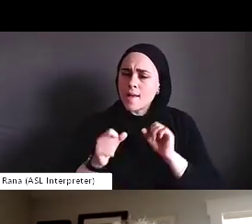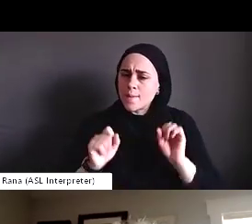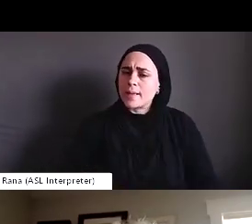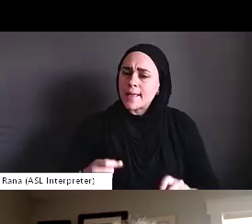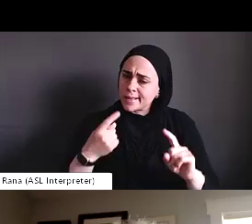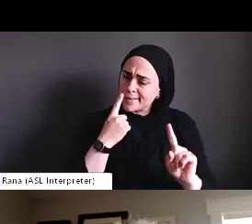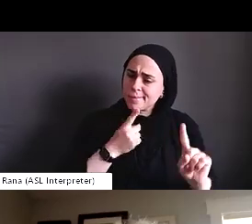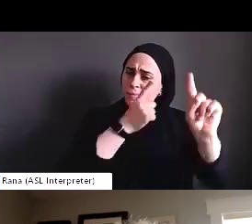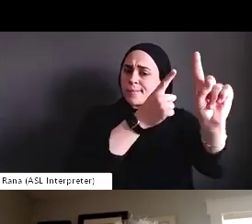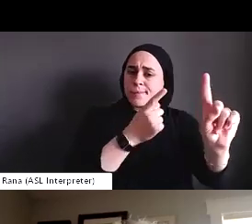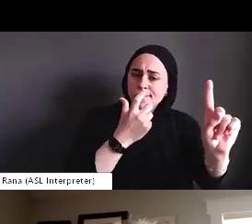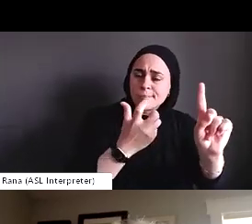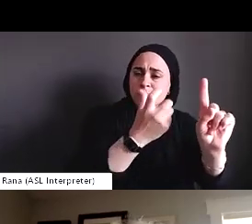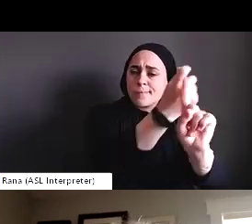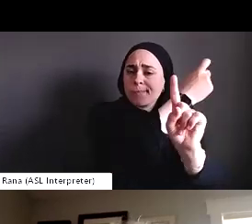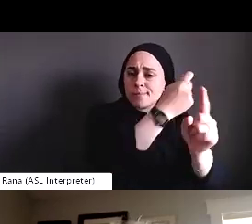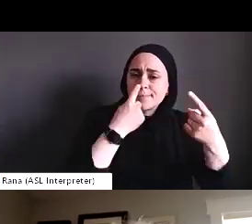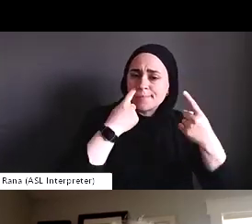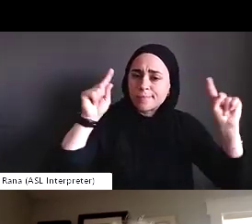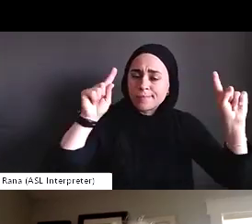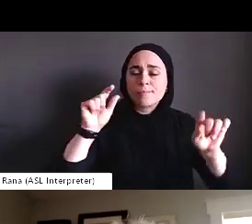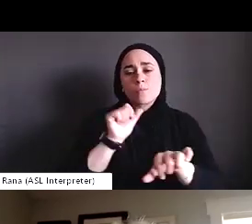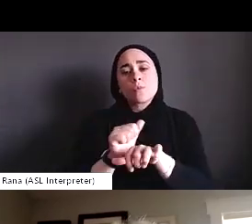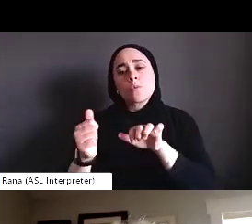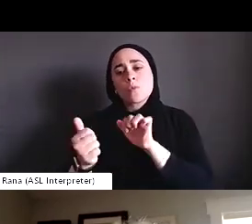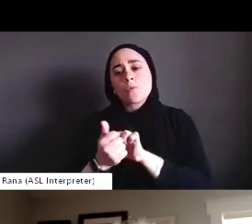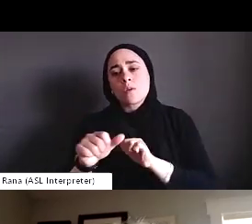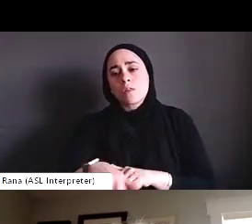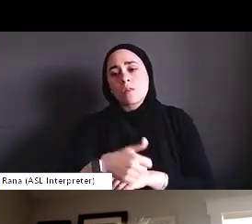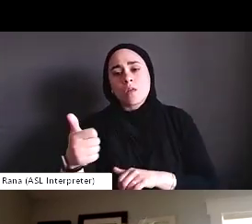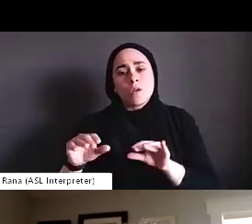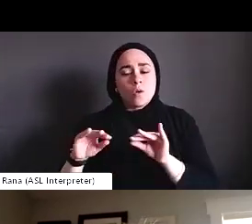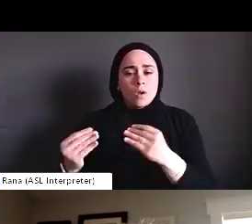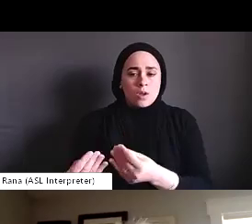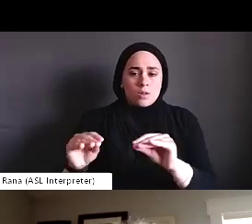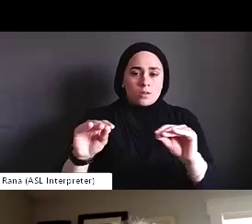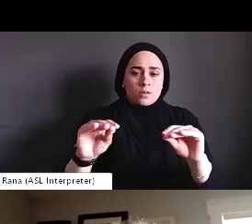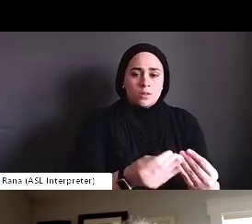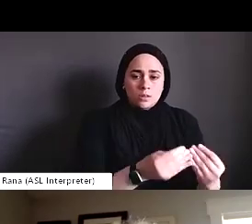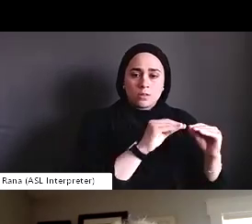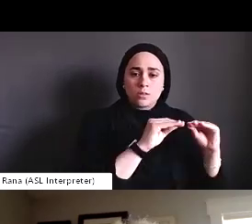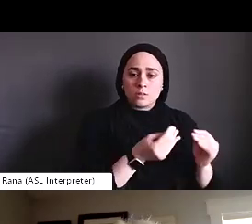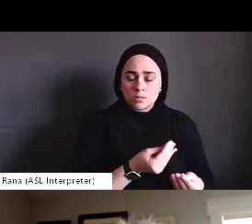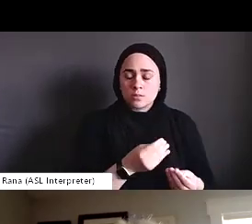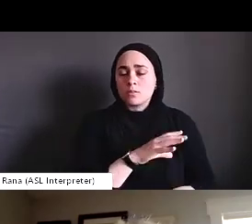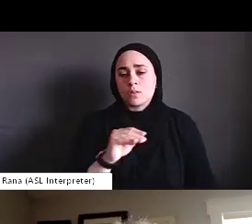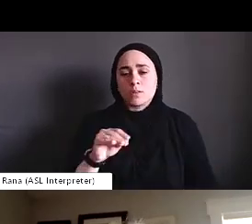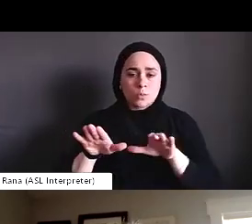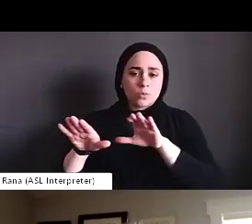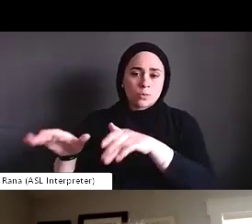and work with other organizations and groups. And I think reach